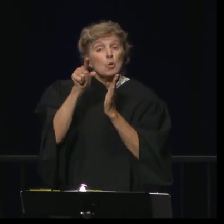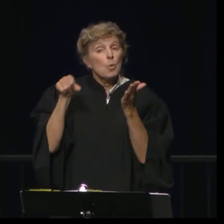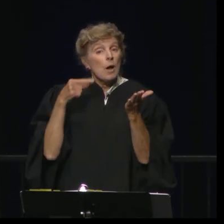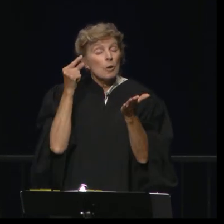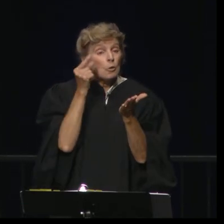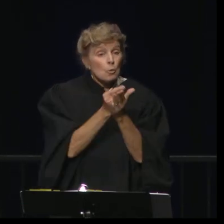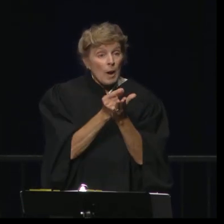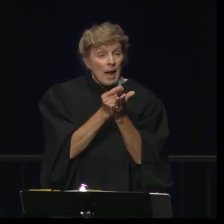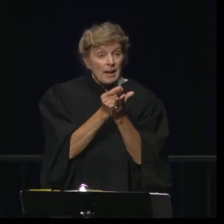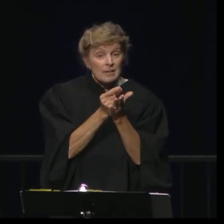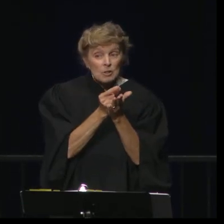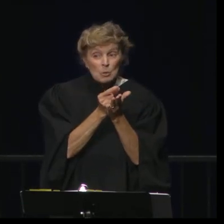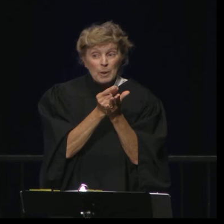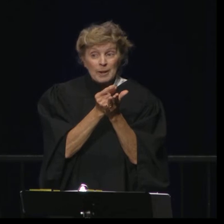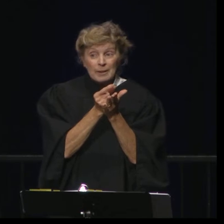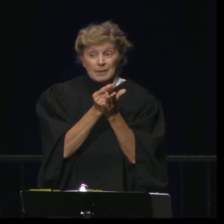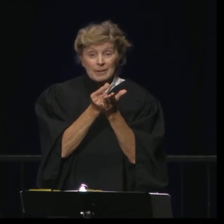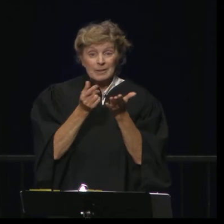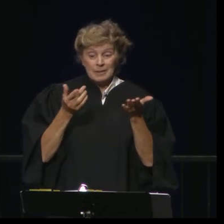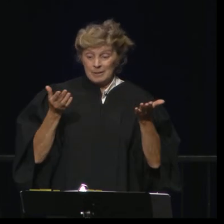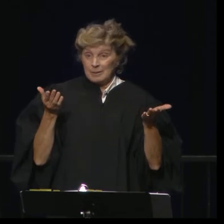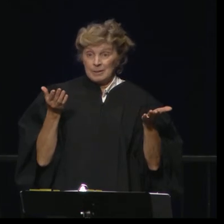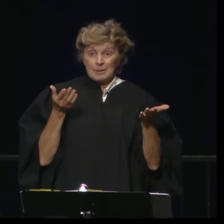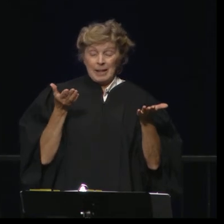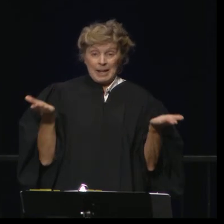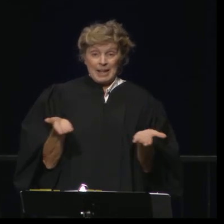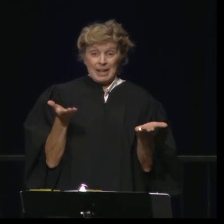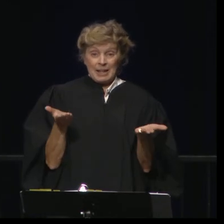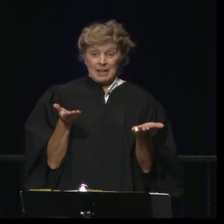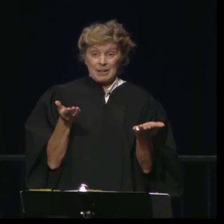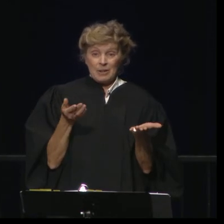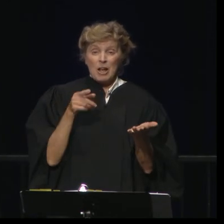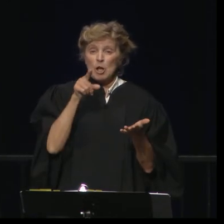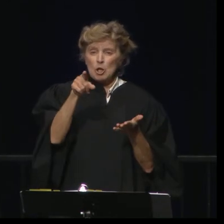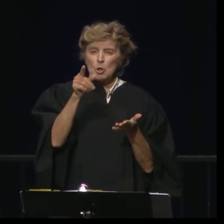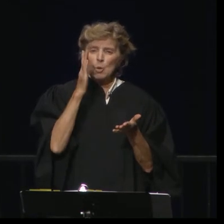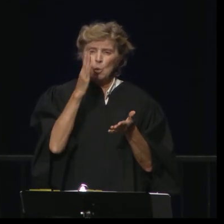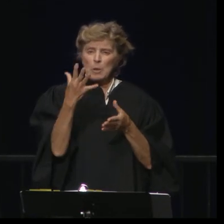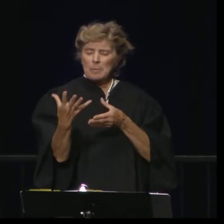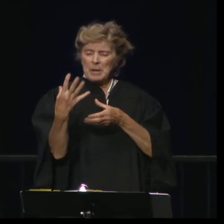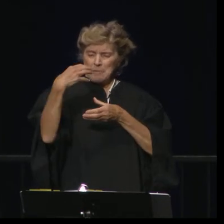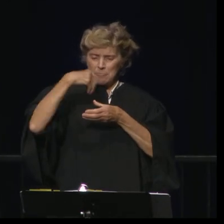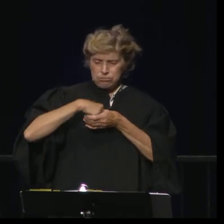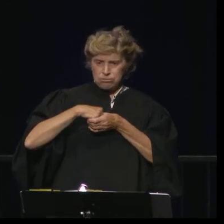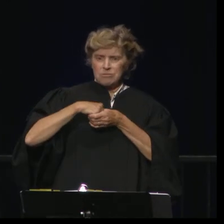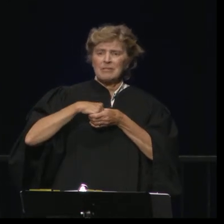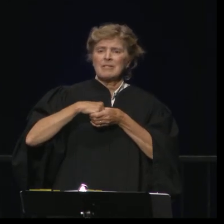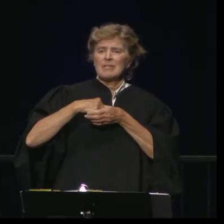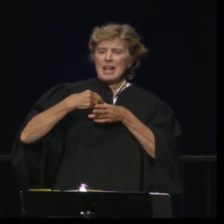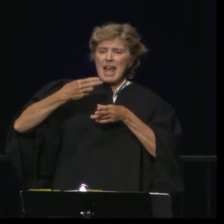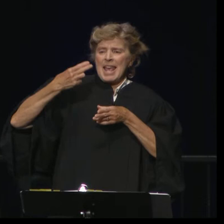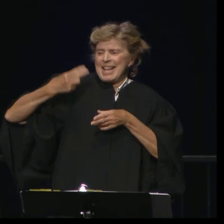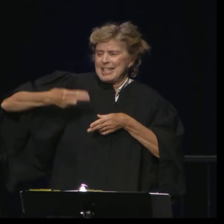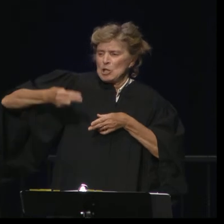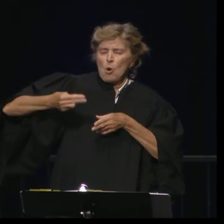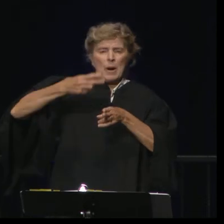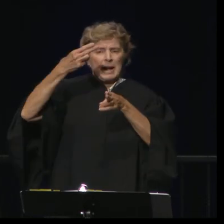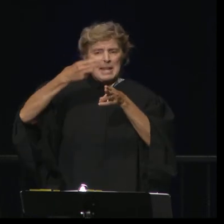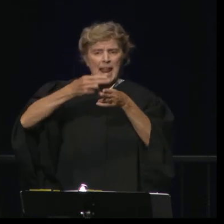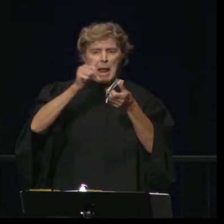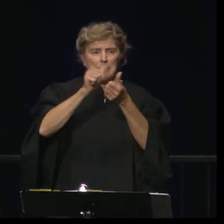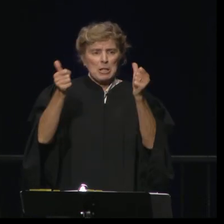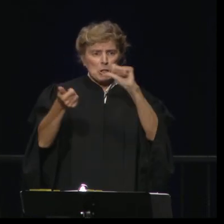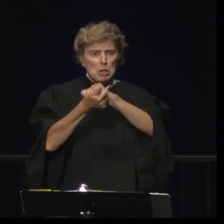your graduating year will be forever linked to our historical name change. What has